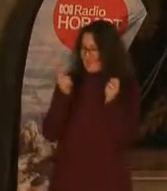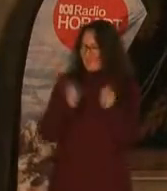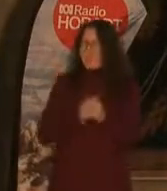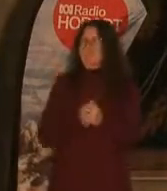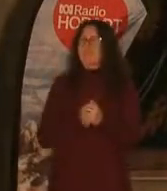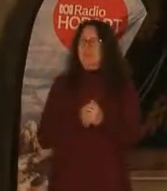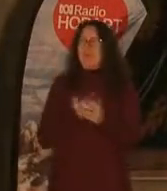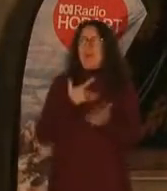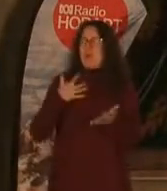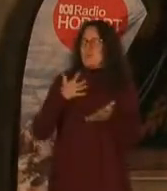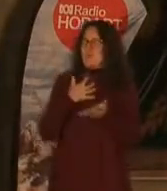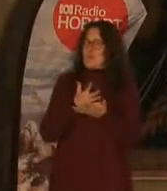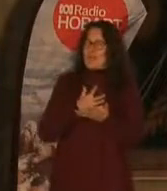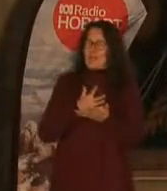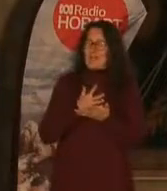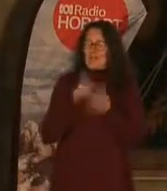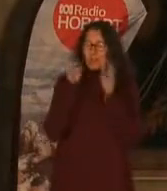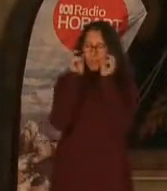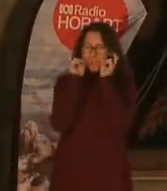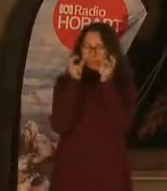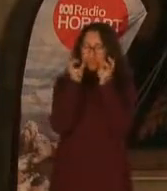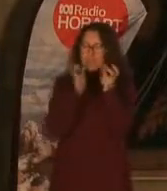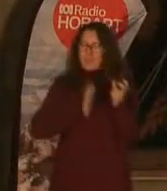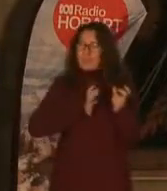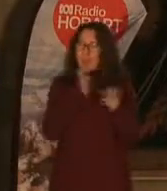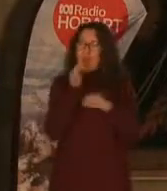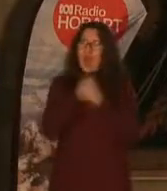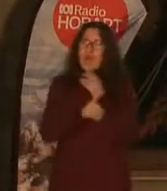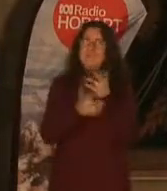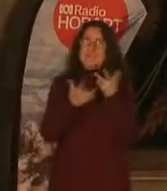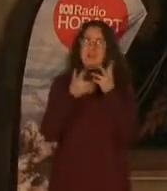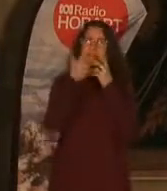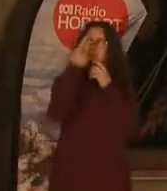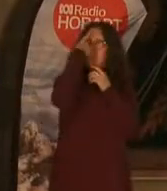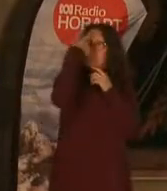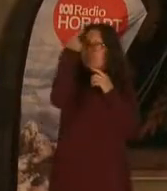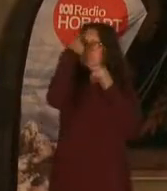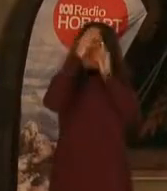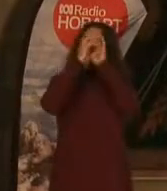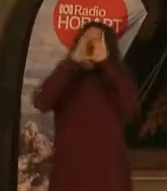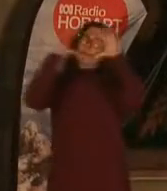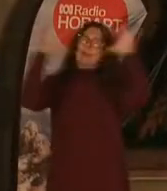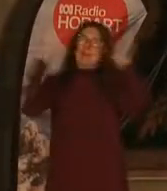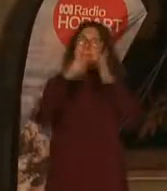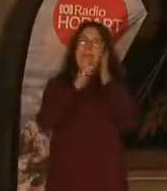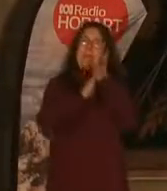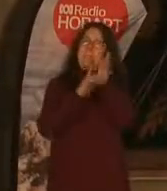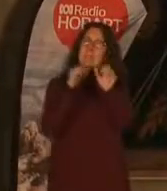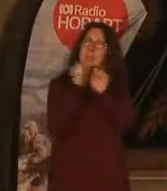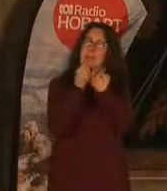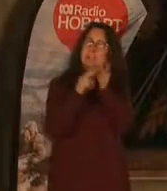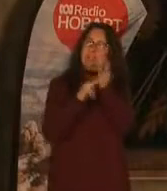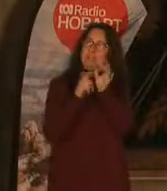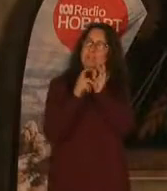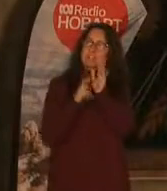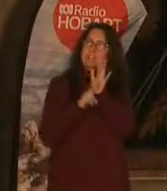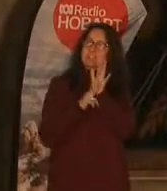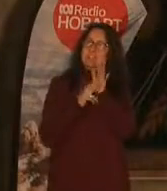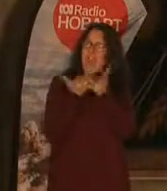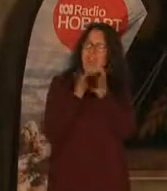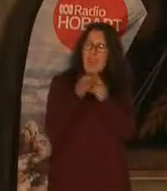I'm really fascinated by the way that imagination plays out in science. So, imagination is so important